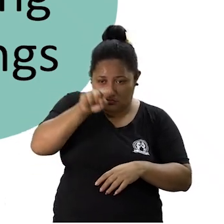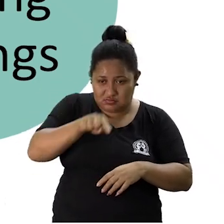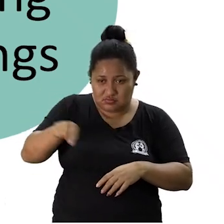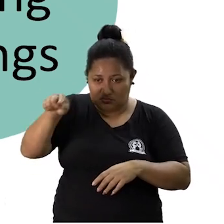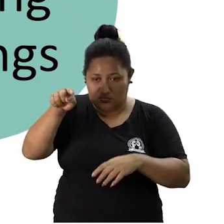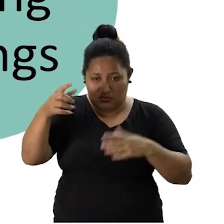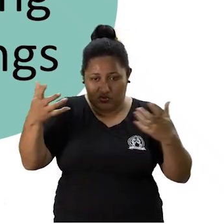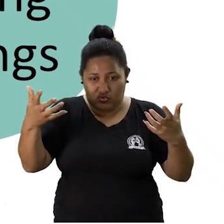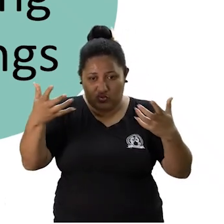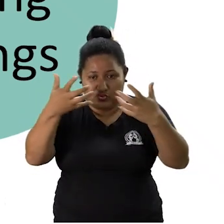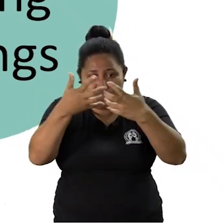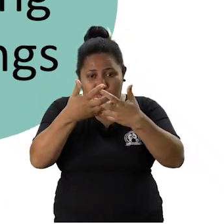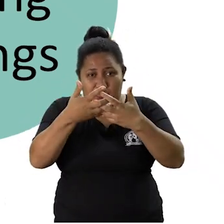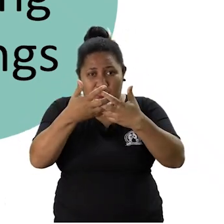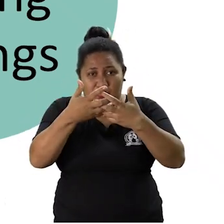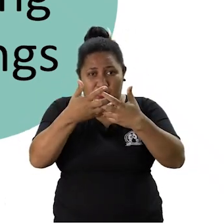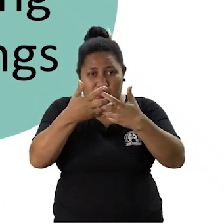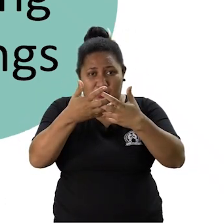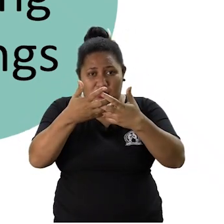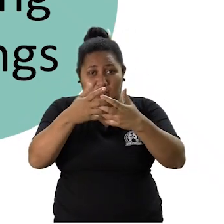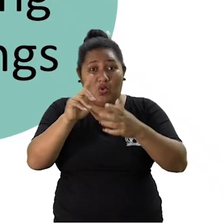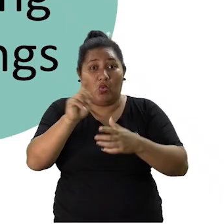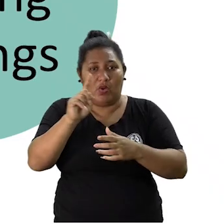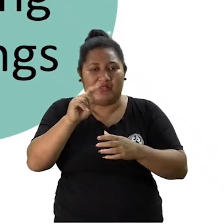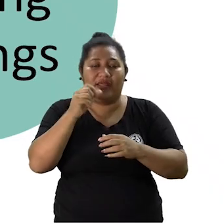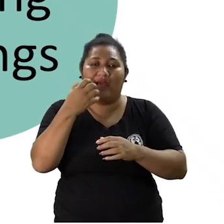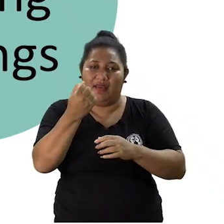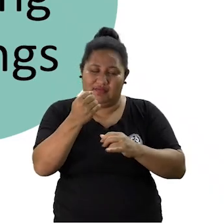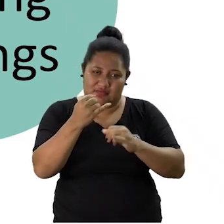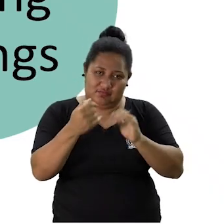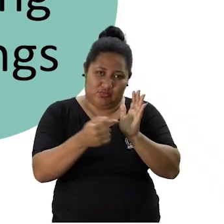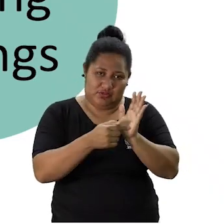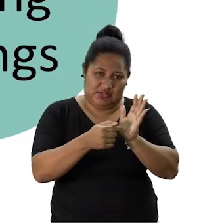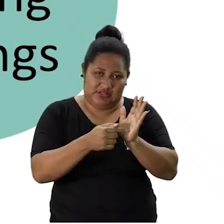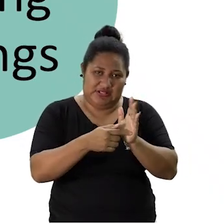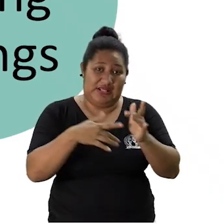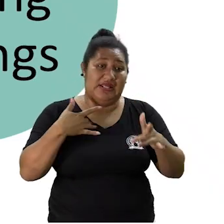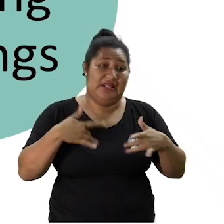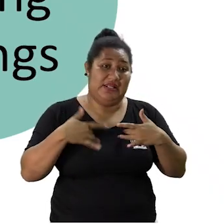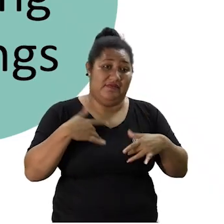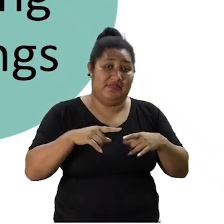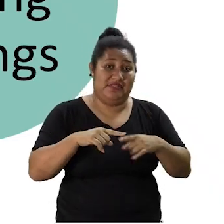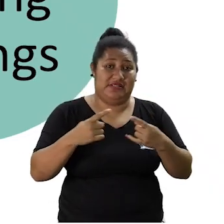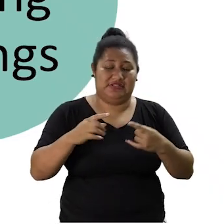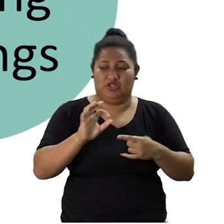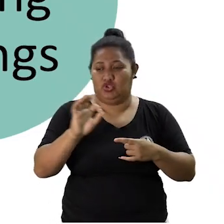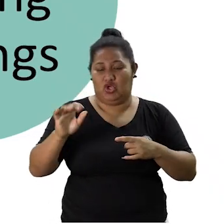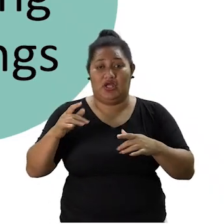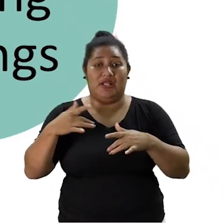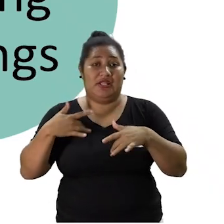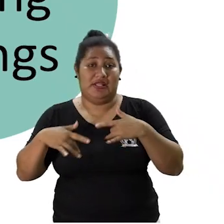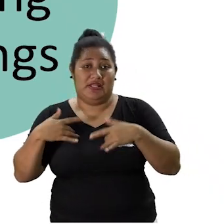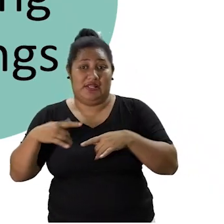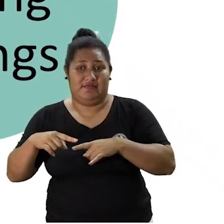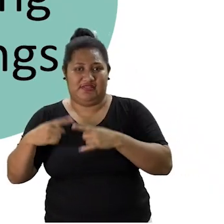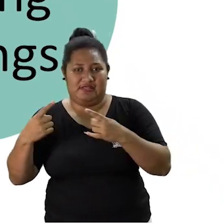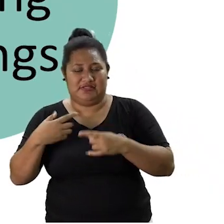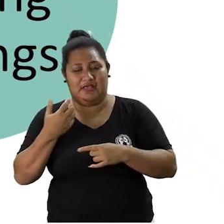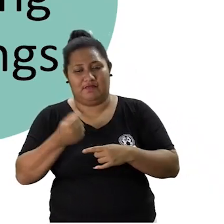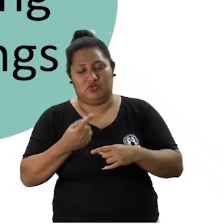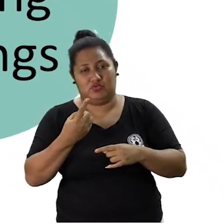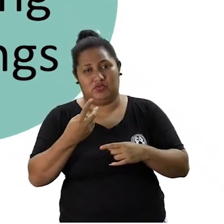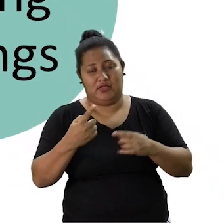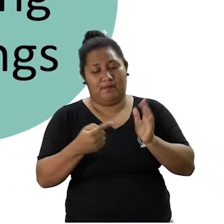winga. E iai le tāu o living things i non-living things. E vo i le tāu o non-living things i te